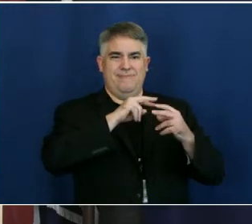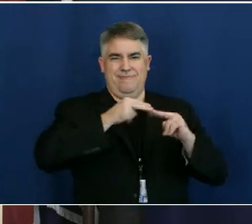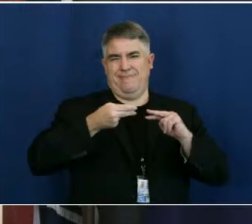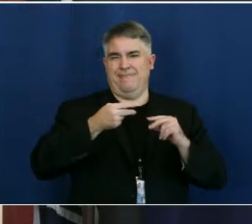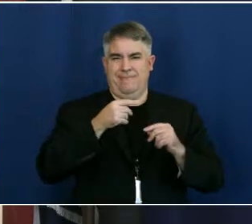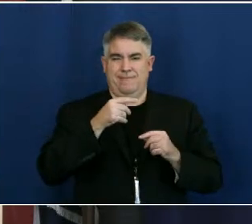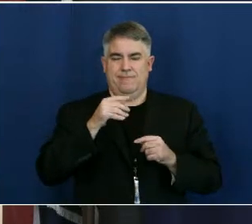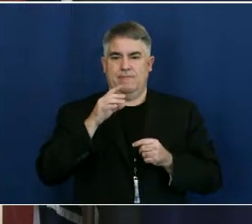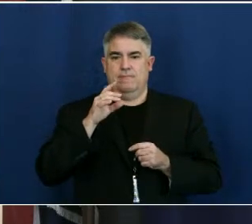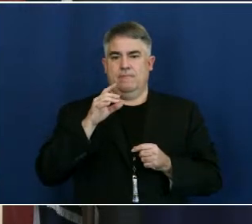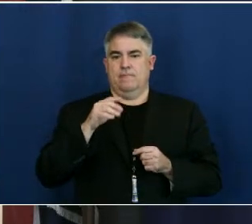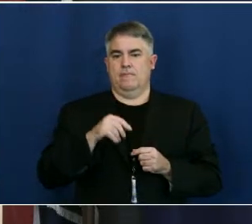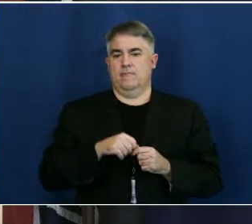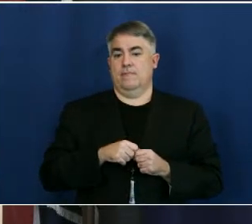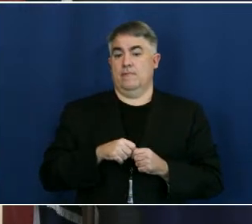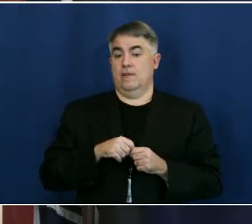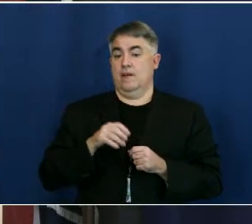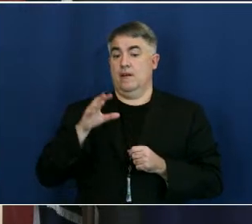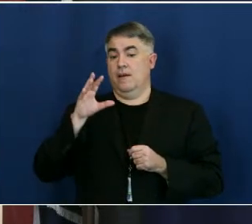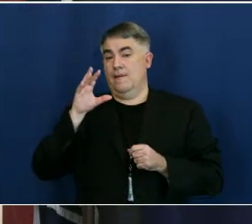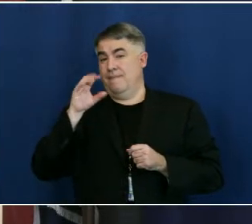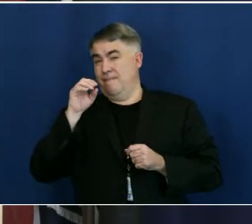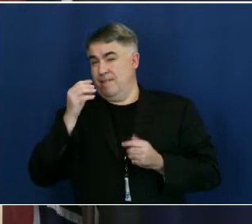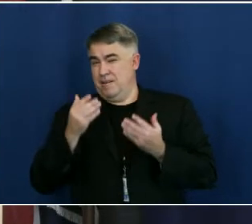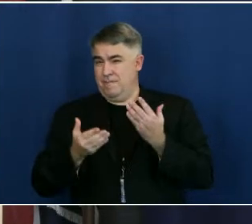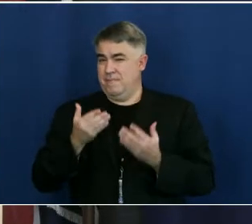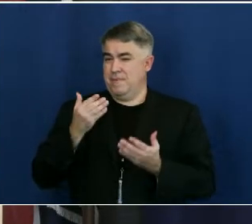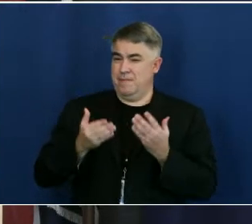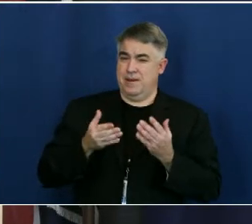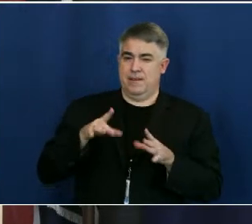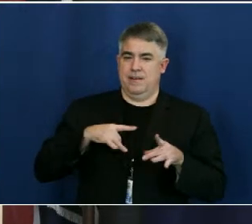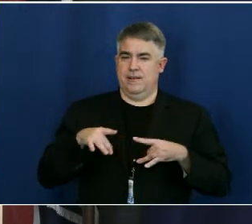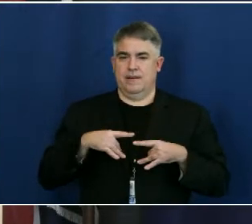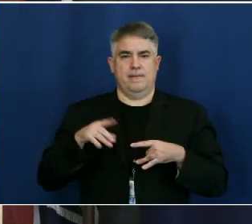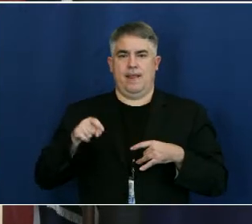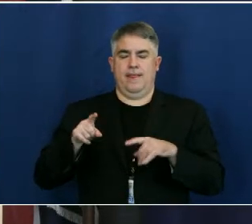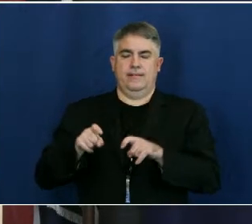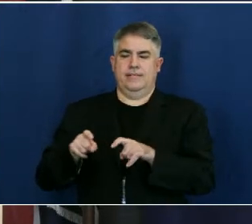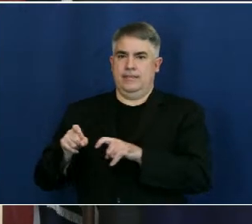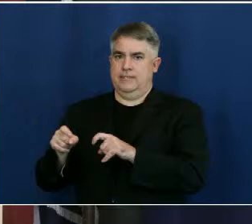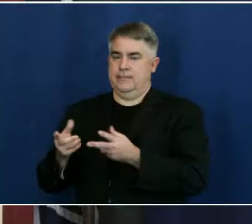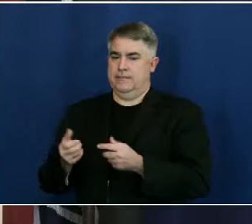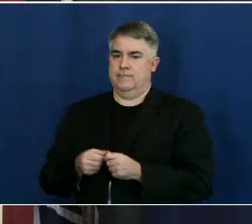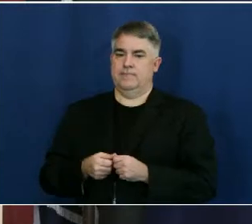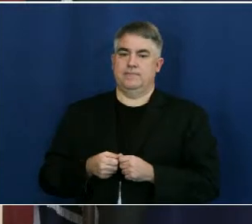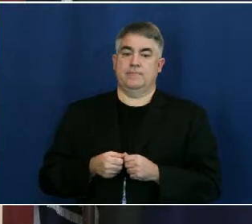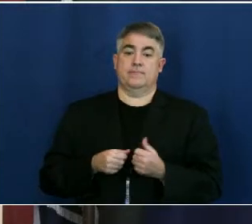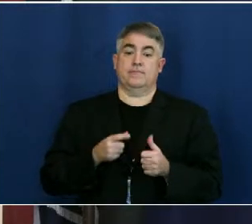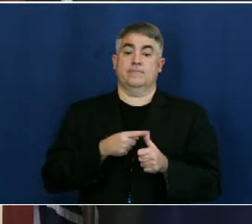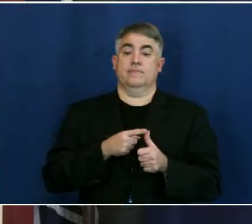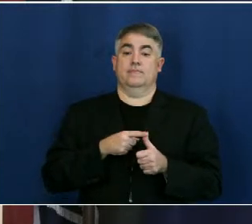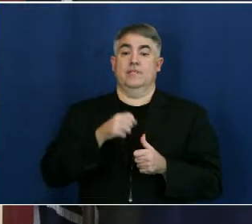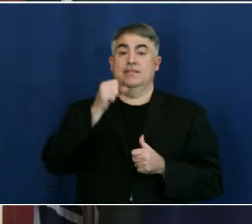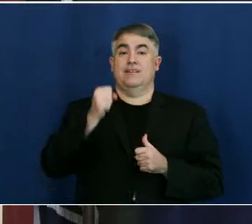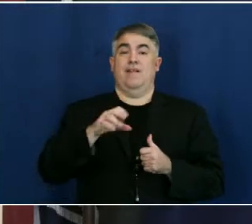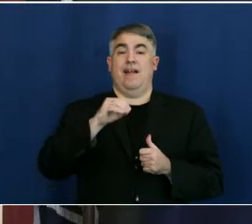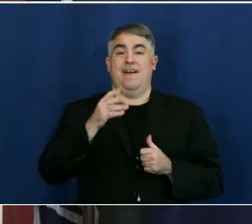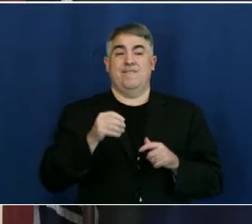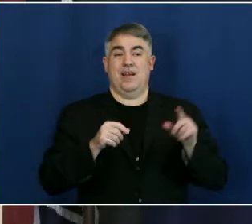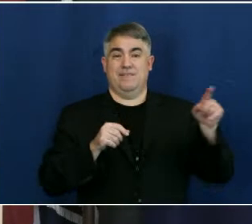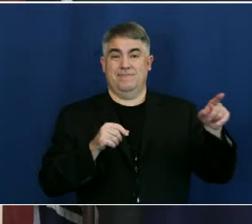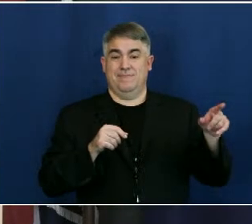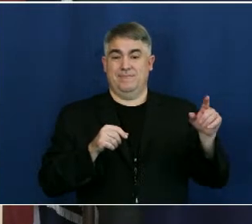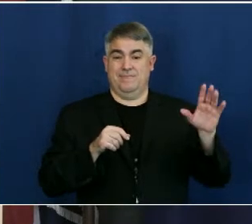cases of the B117 variant. We have not seen the South African or the Brazilian variants here in San